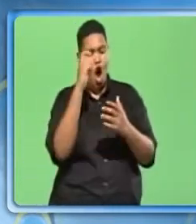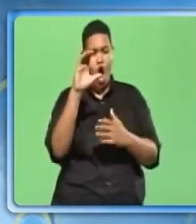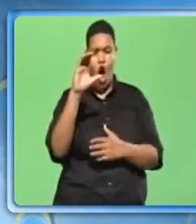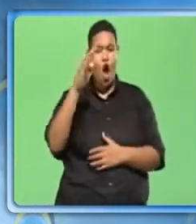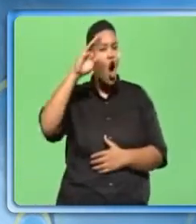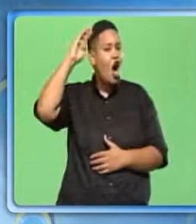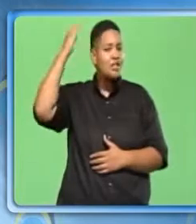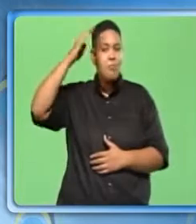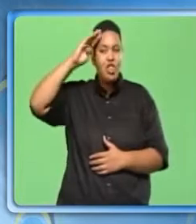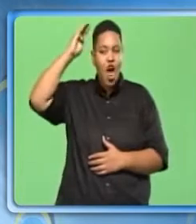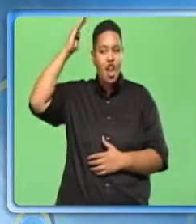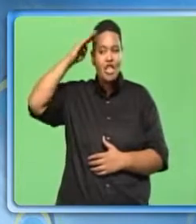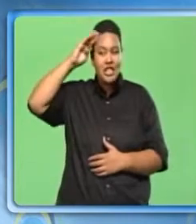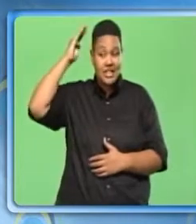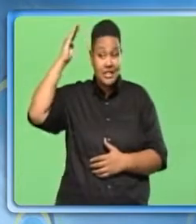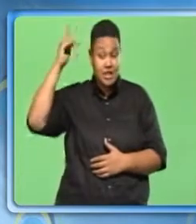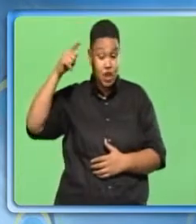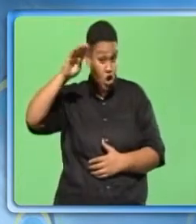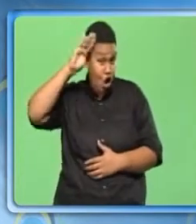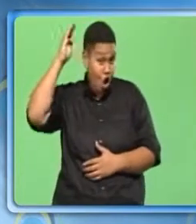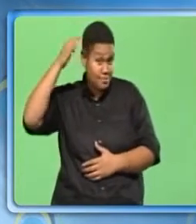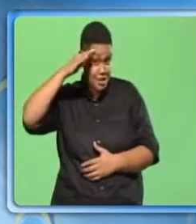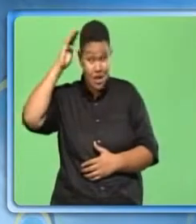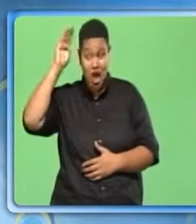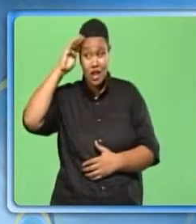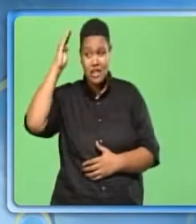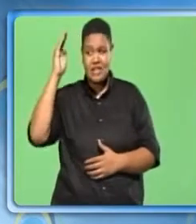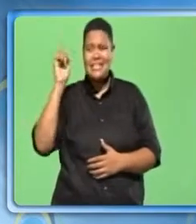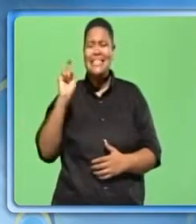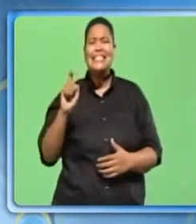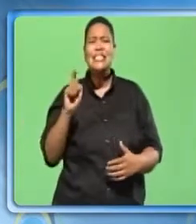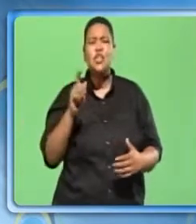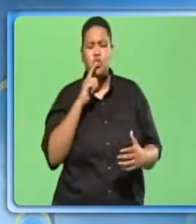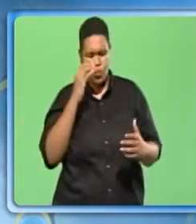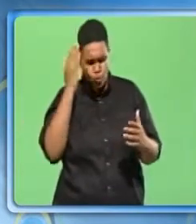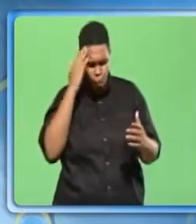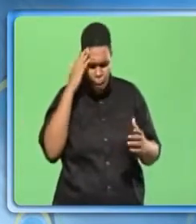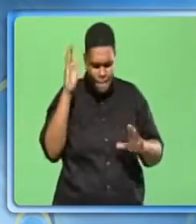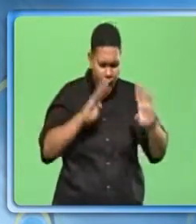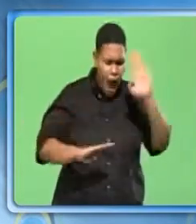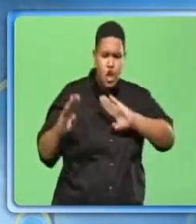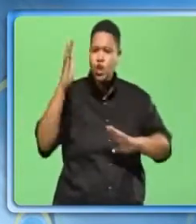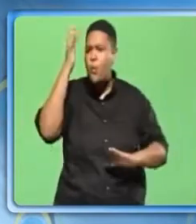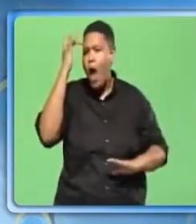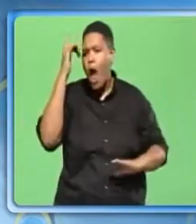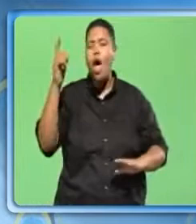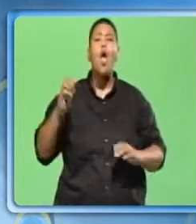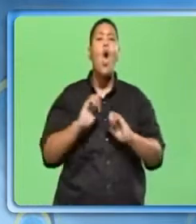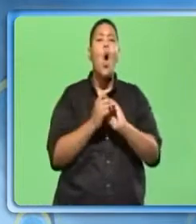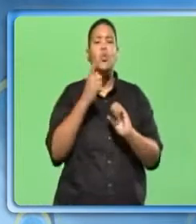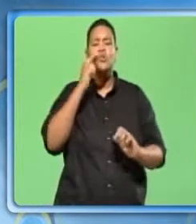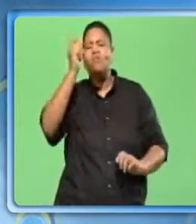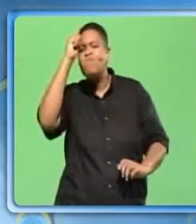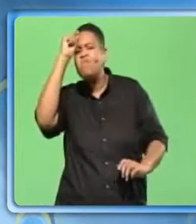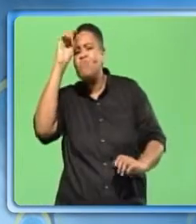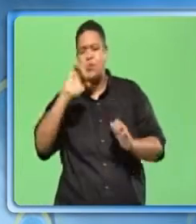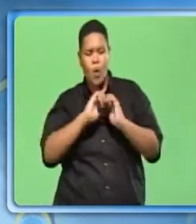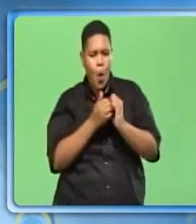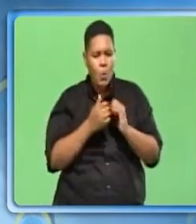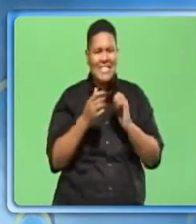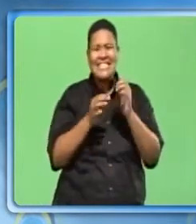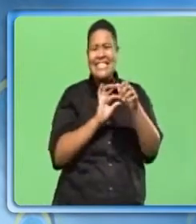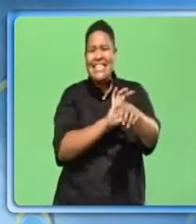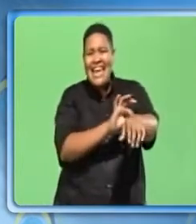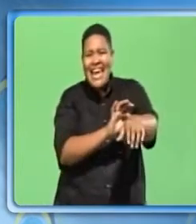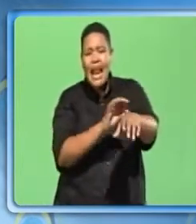Cosmetology. The cosmetologist needs to pursue biology in order to understand the formation of